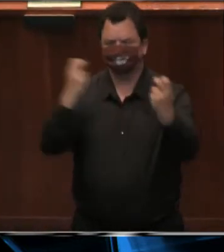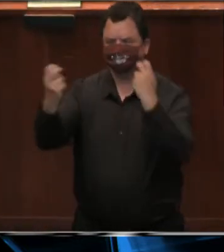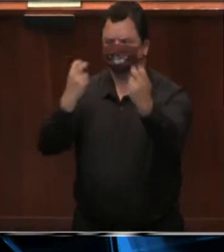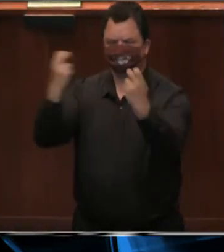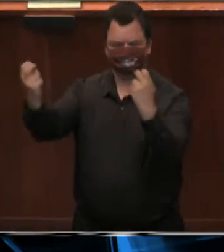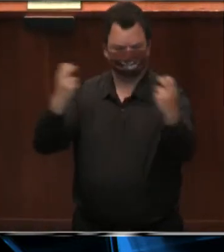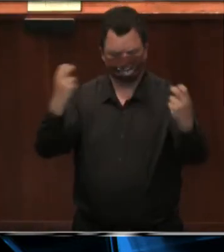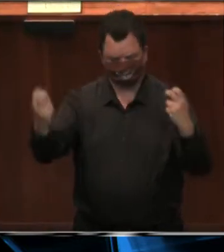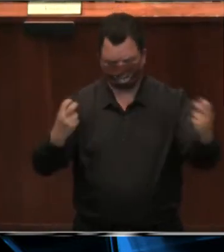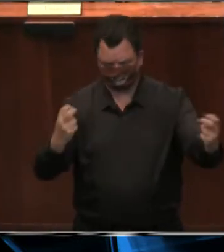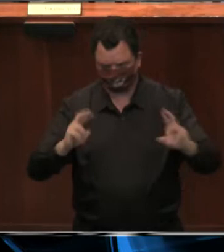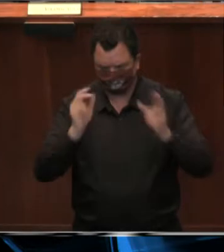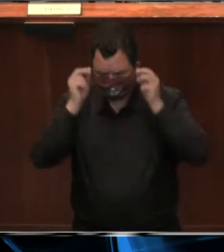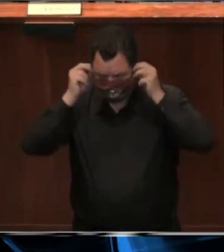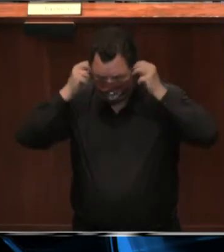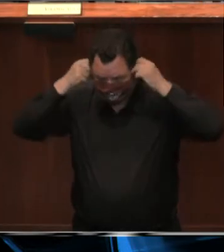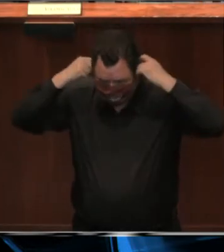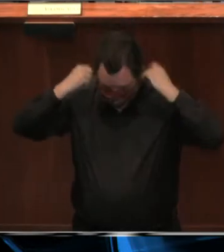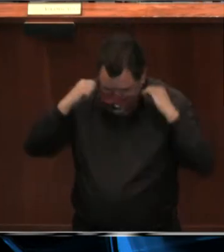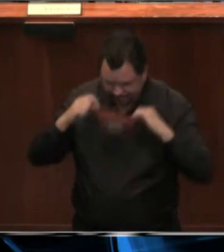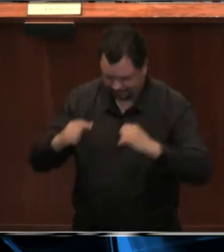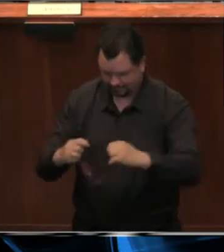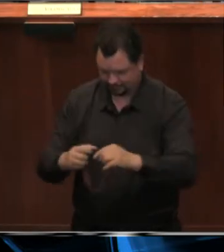All right, and I'd like to call to order the